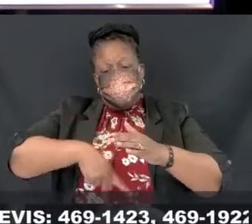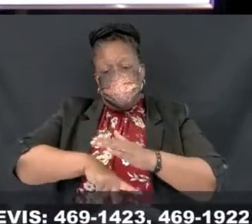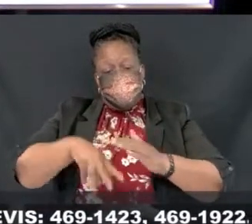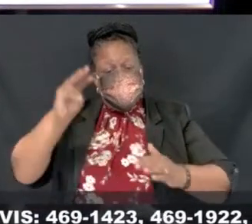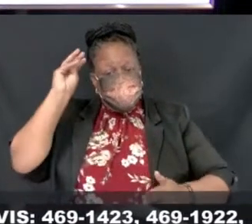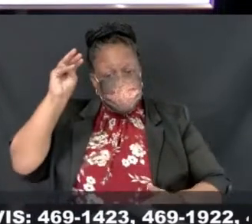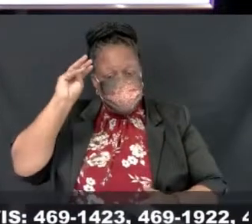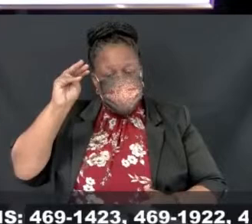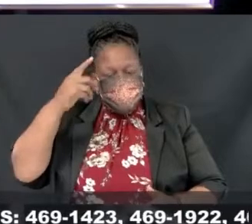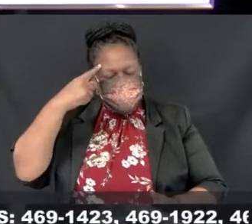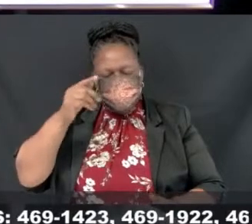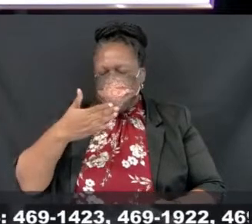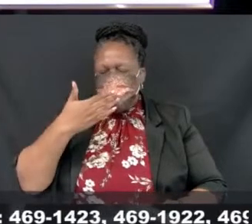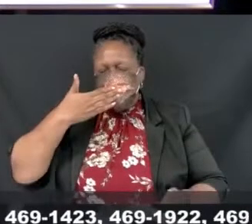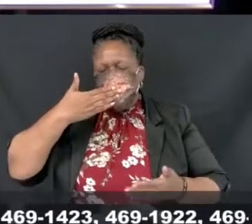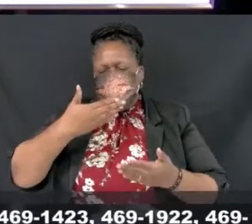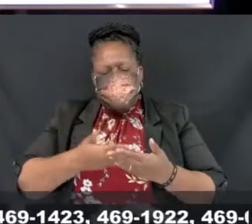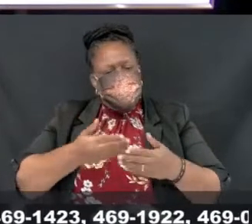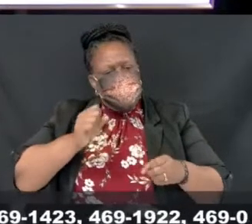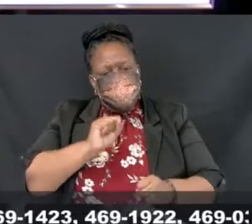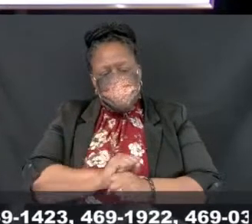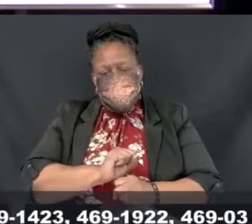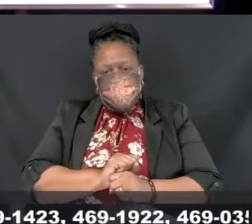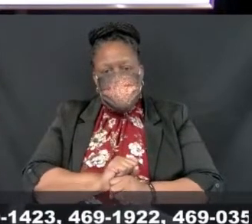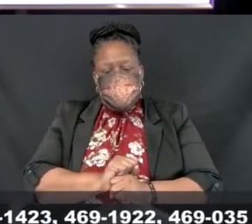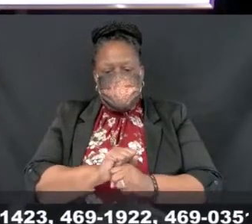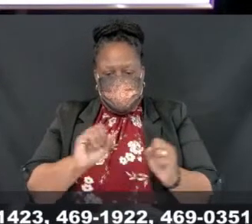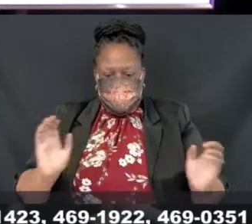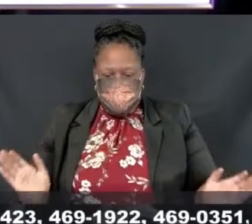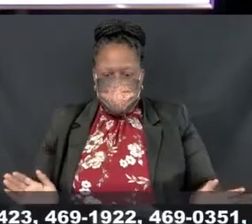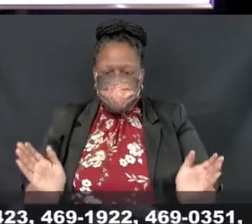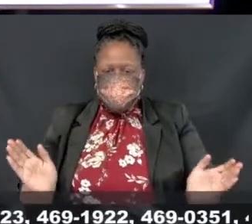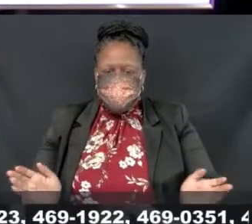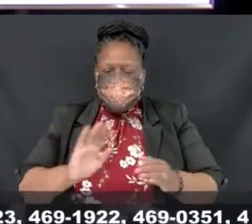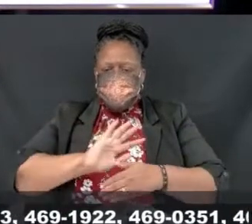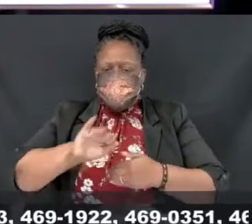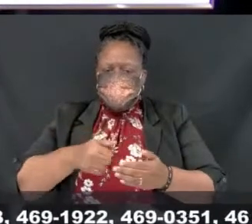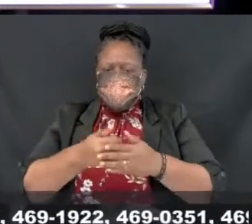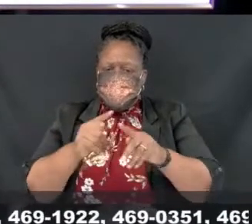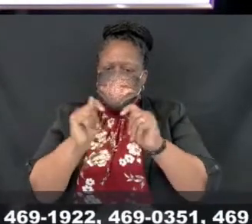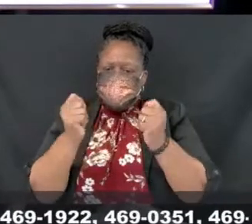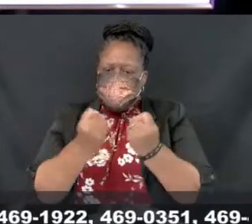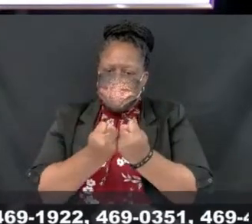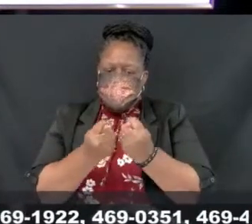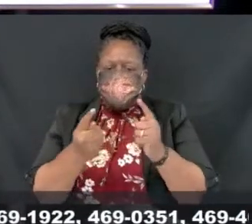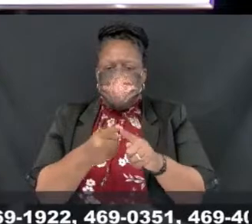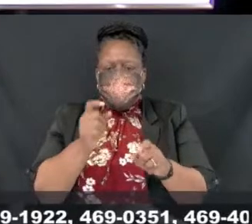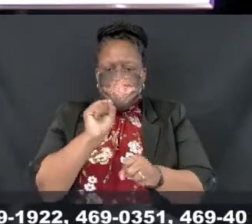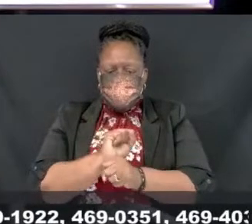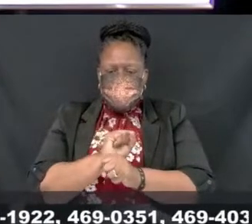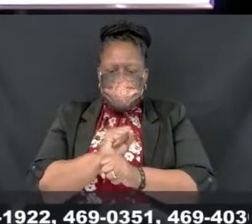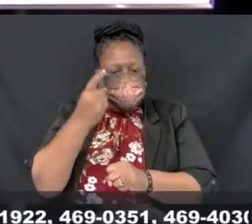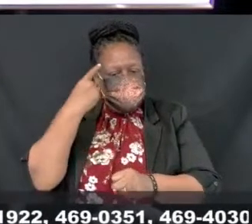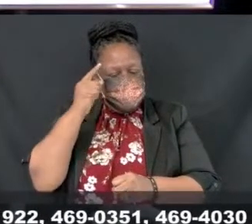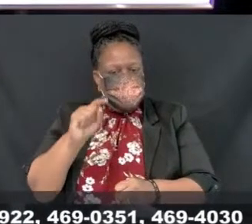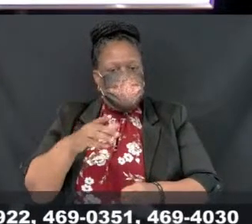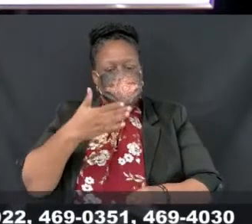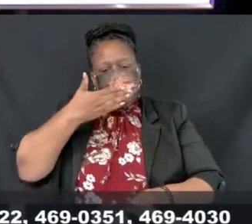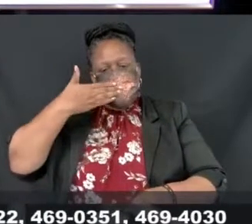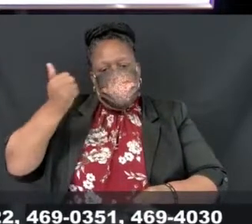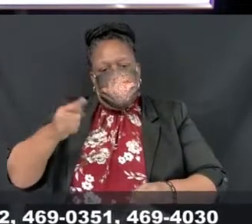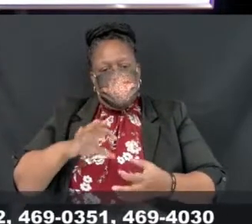crisis, a leadership style that brought out the best in all of us for the benefit of all. We called for